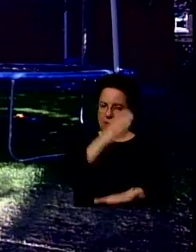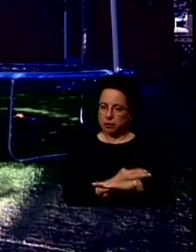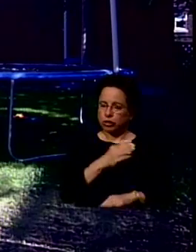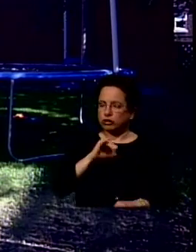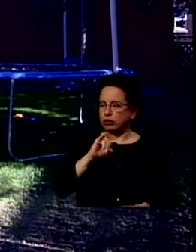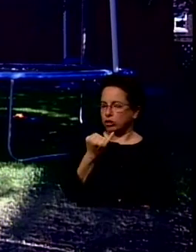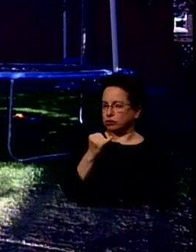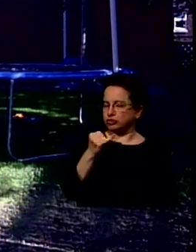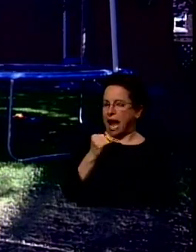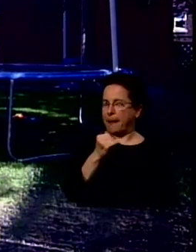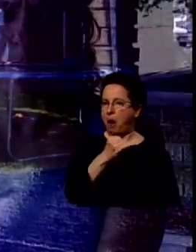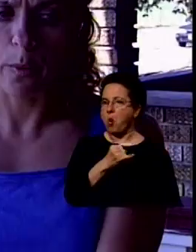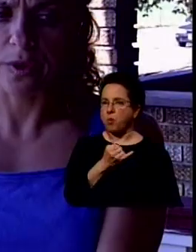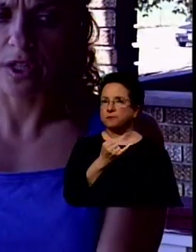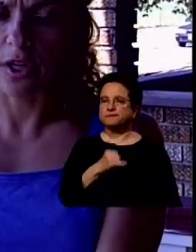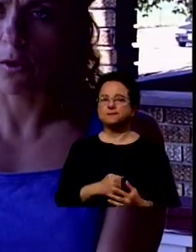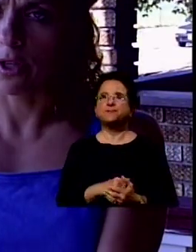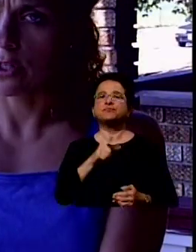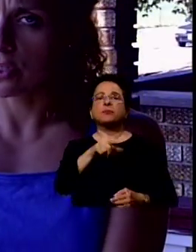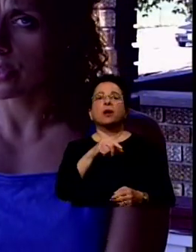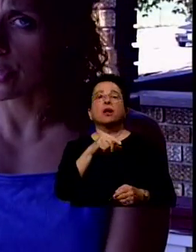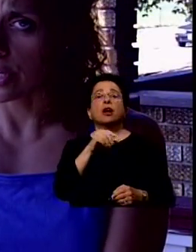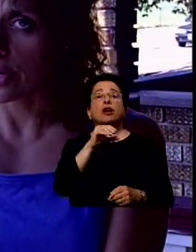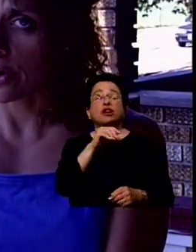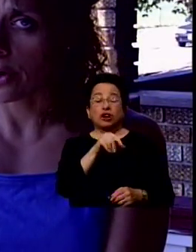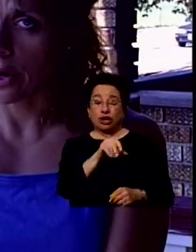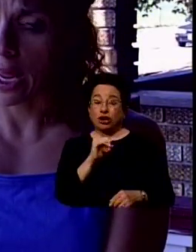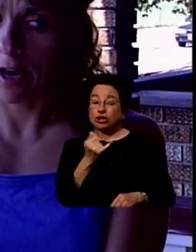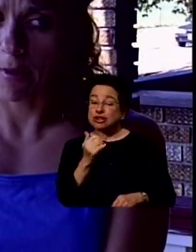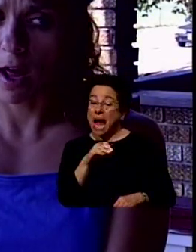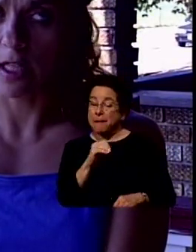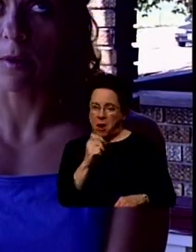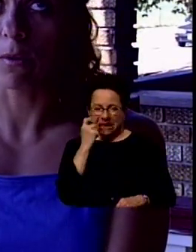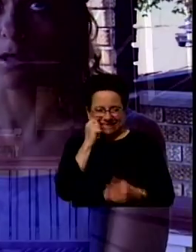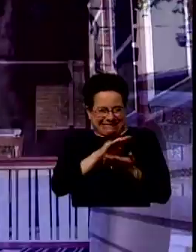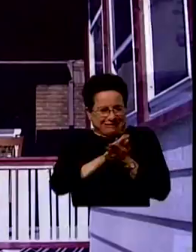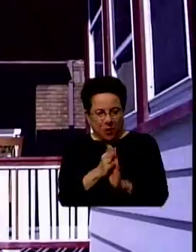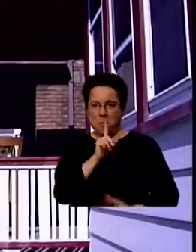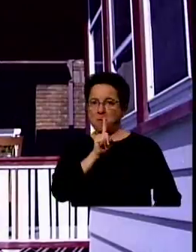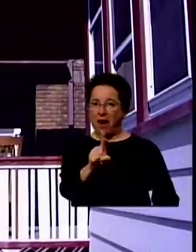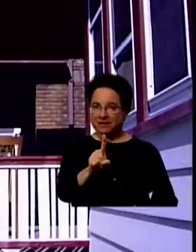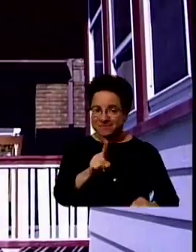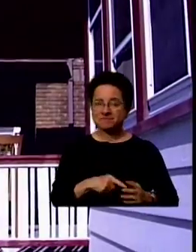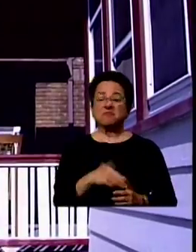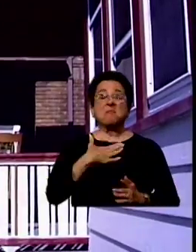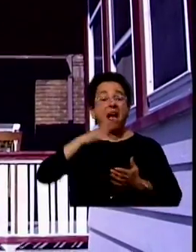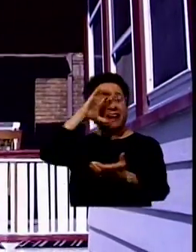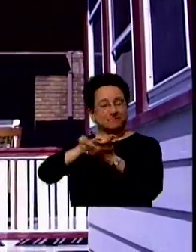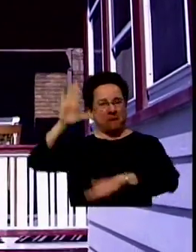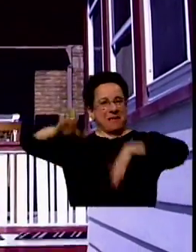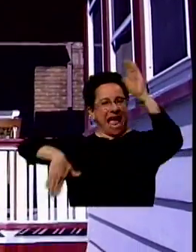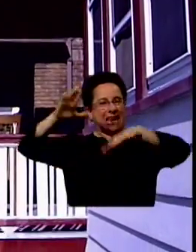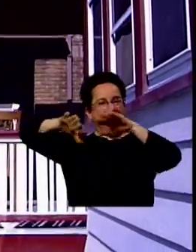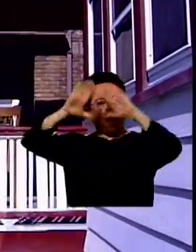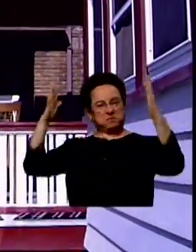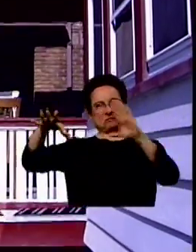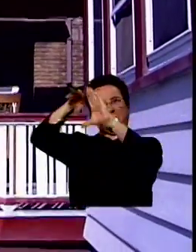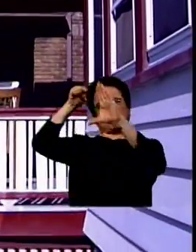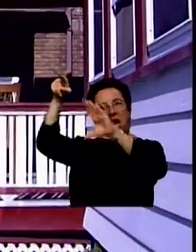son, Giacomo. Giacomo was a year old. He had just turned a year, and my husband was painting the exterior of the house